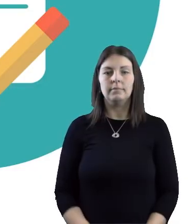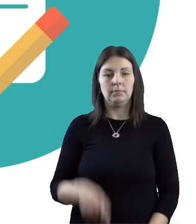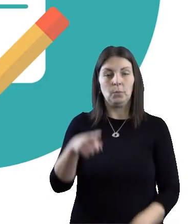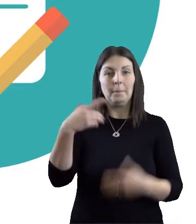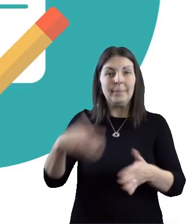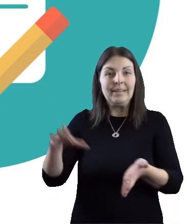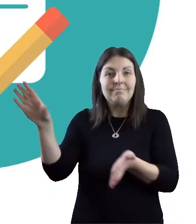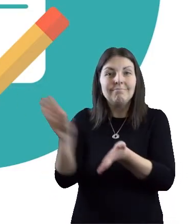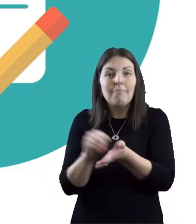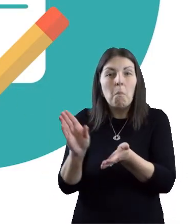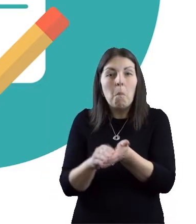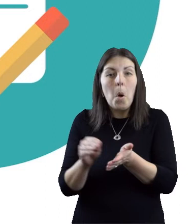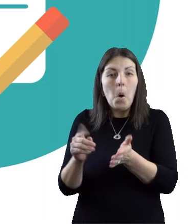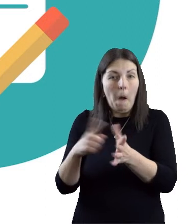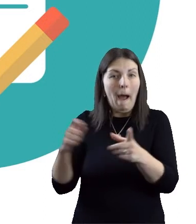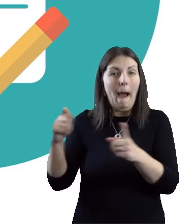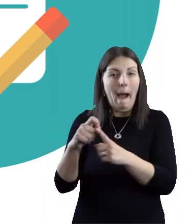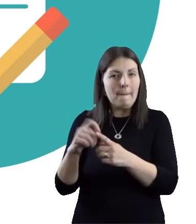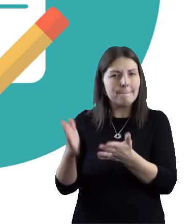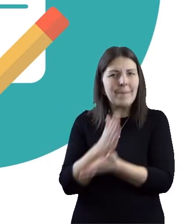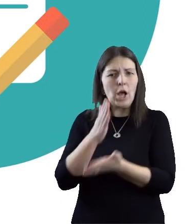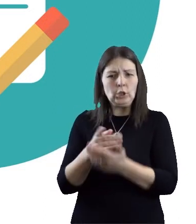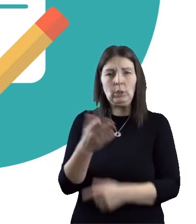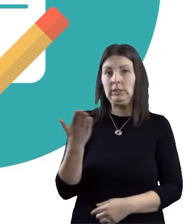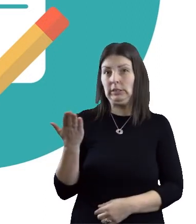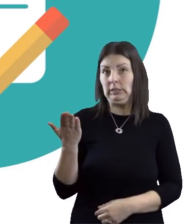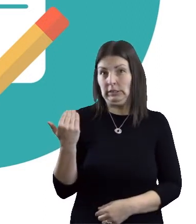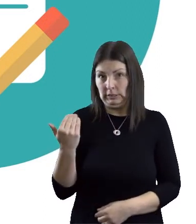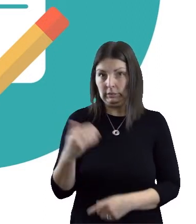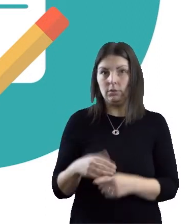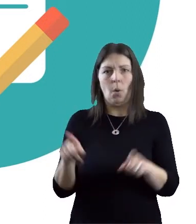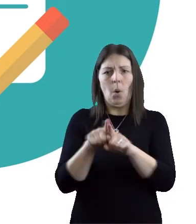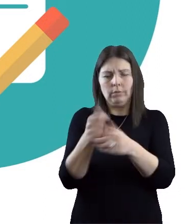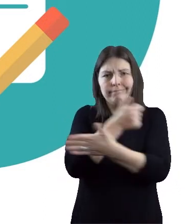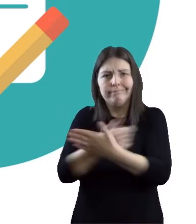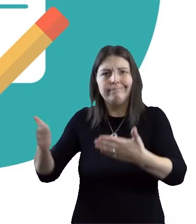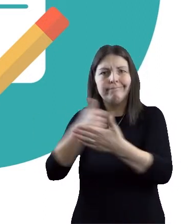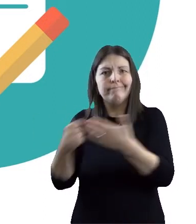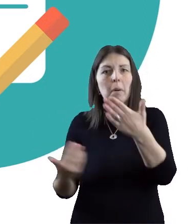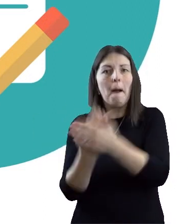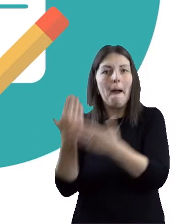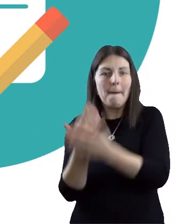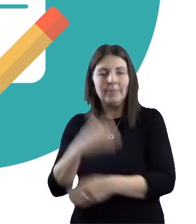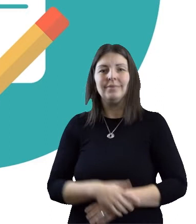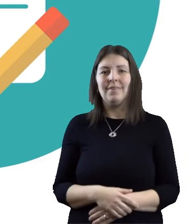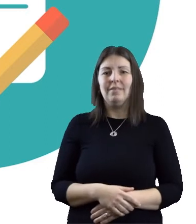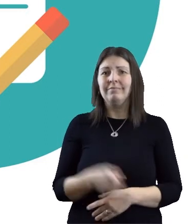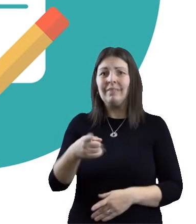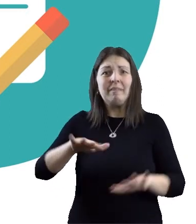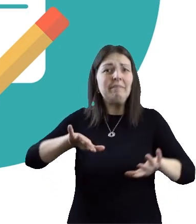After you have downloaded apps, make sure that you install the latest software and app updates regularly. If